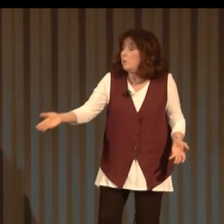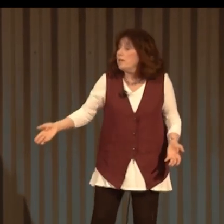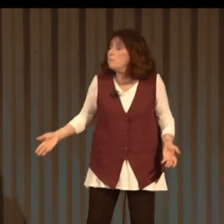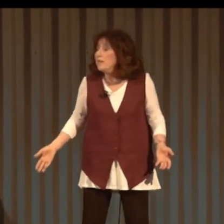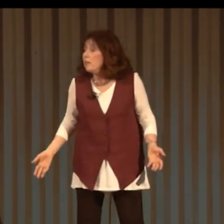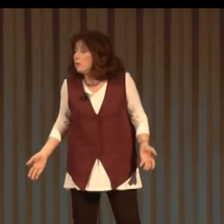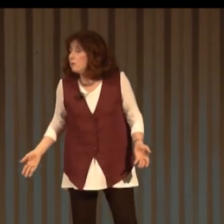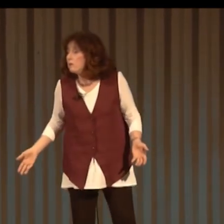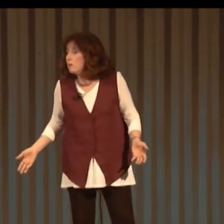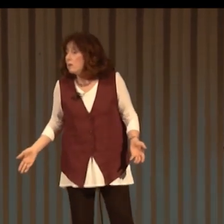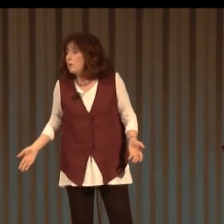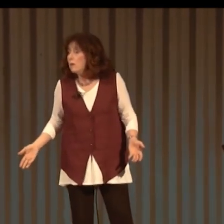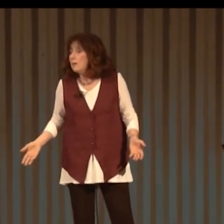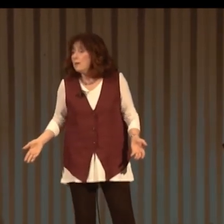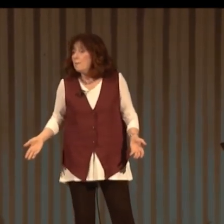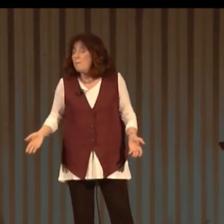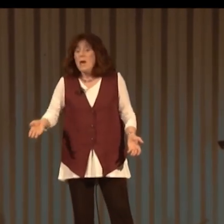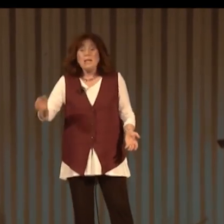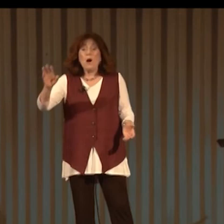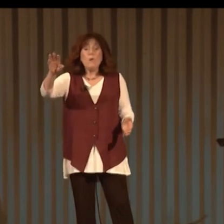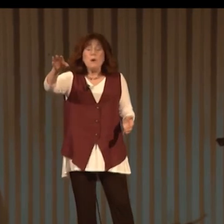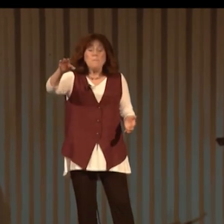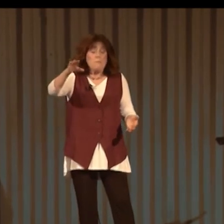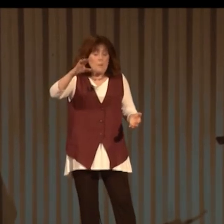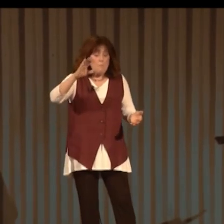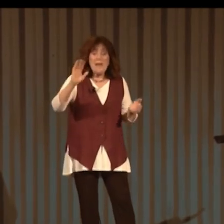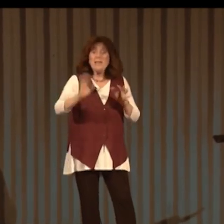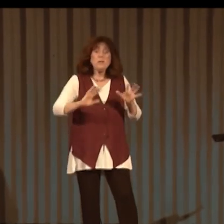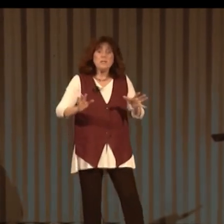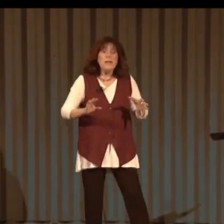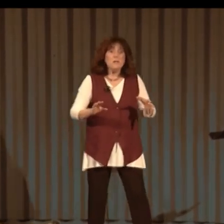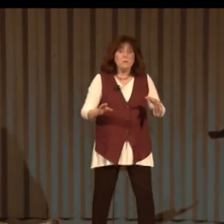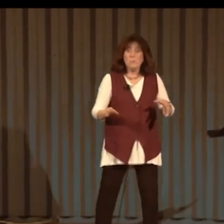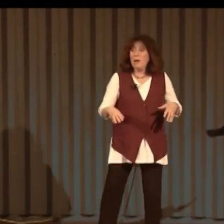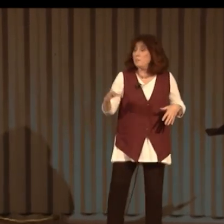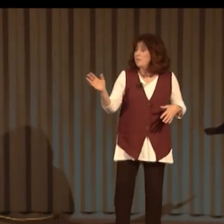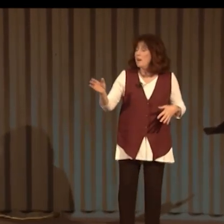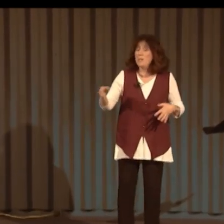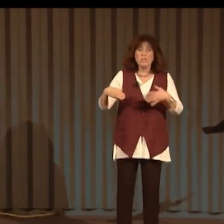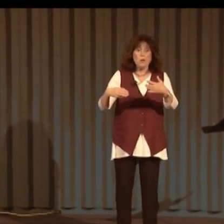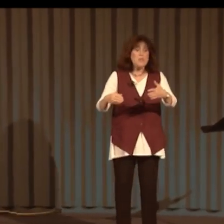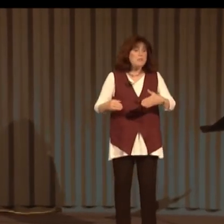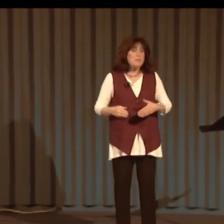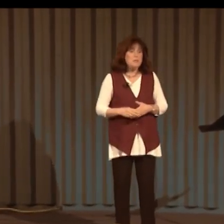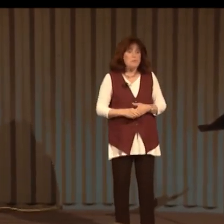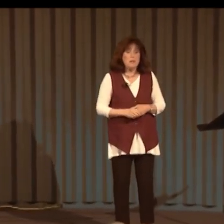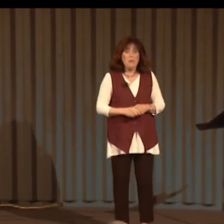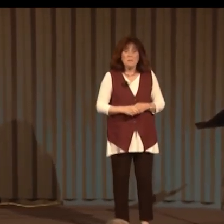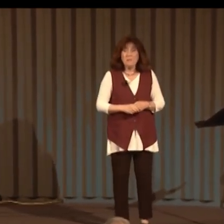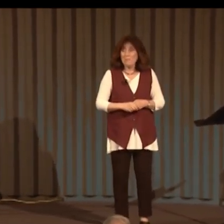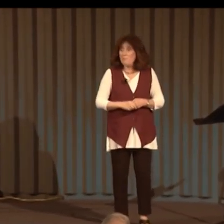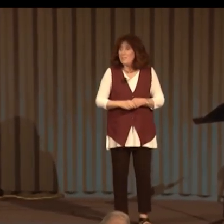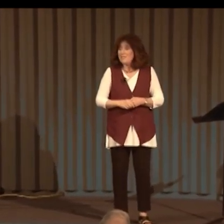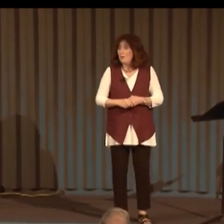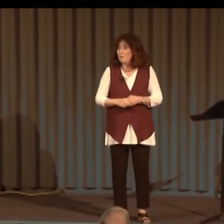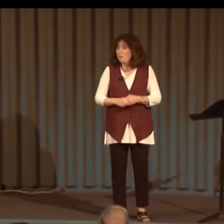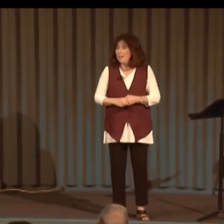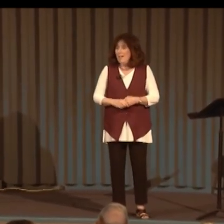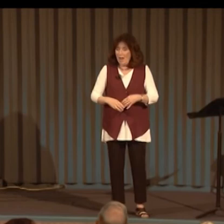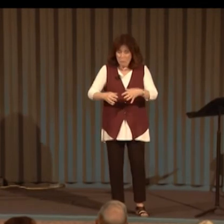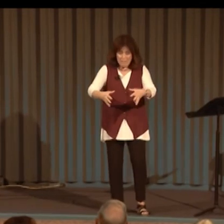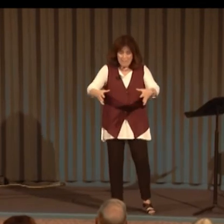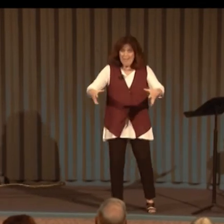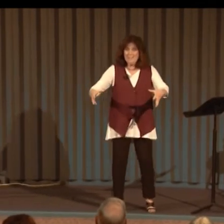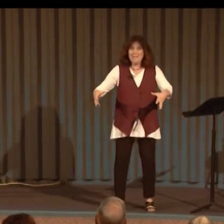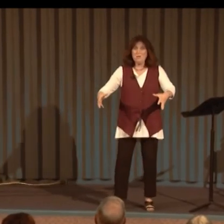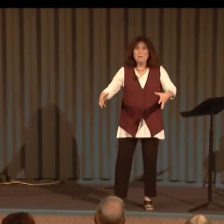she might really be here." Now, many years later, when I was in college, I went to visit my grandma by myself.